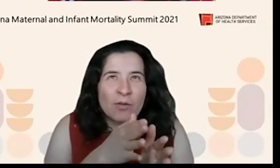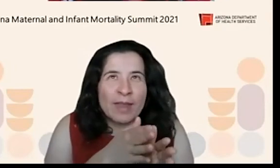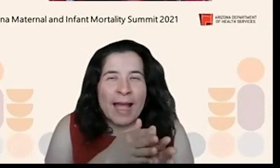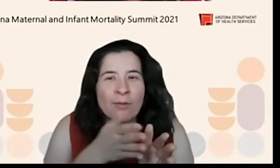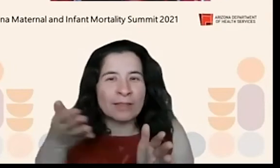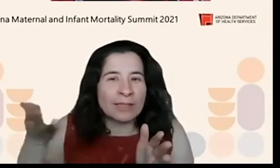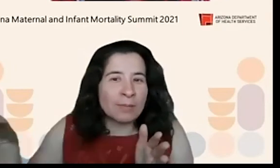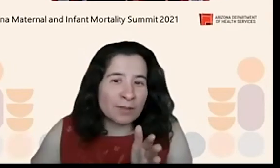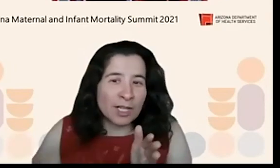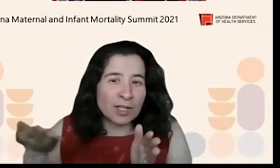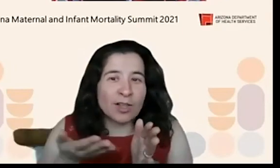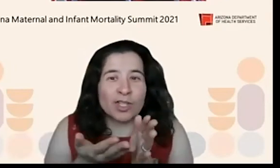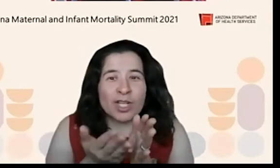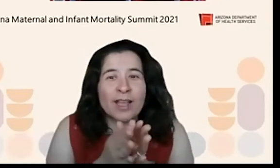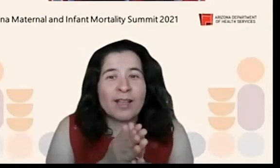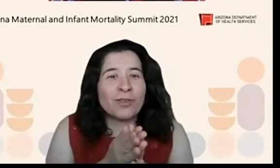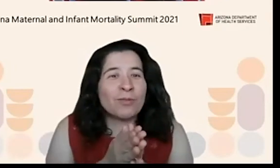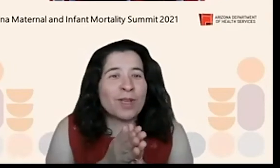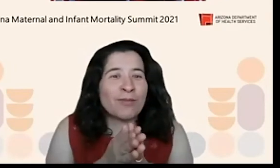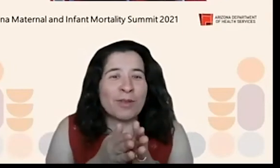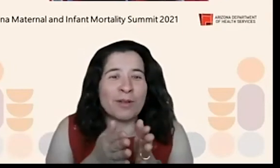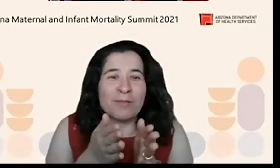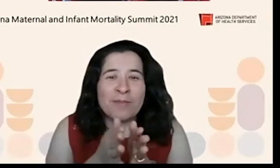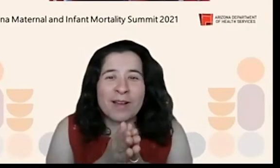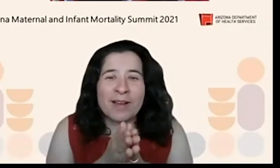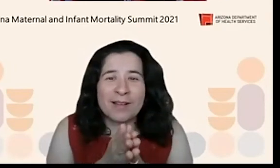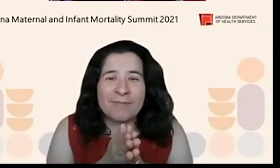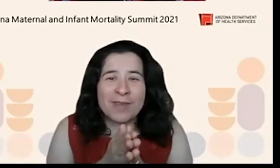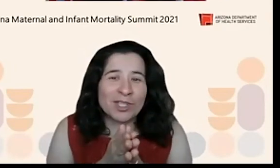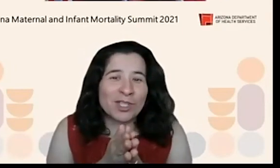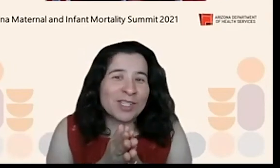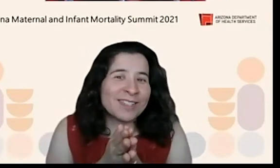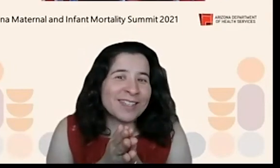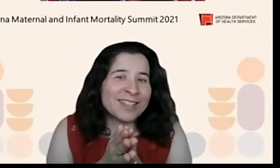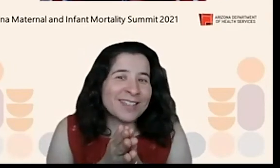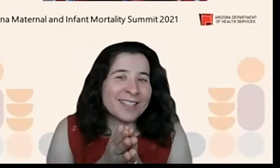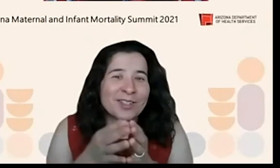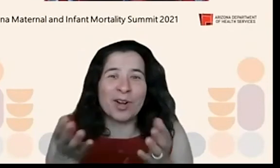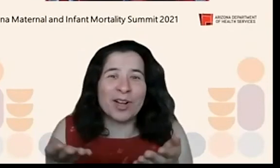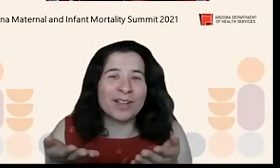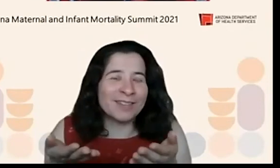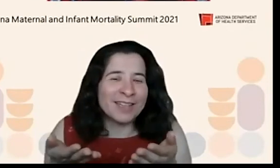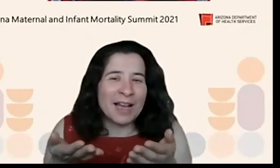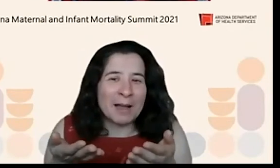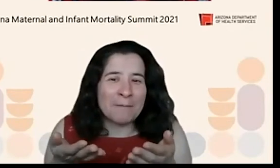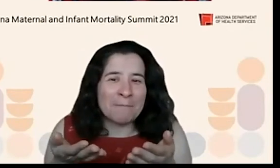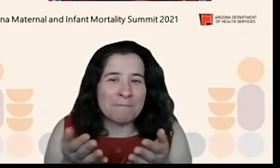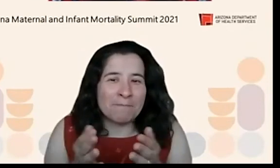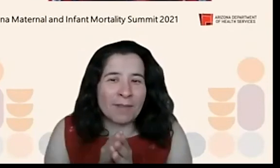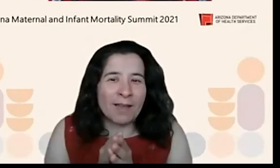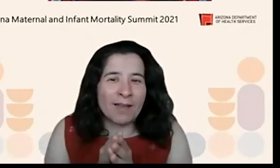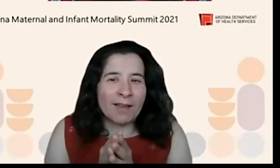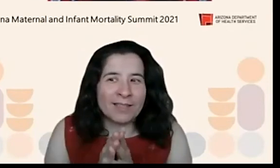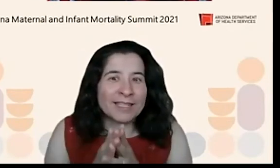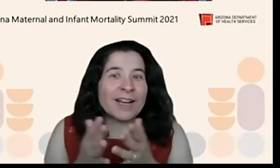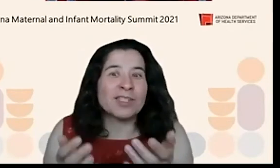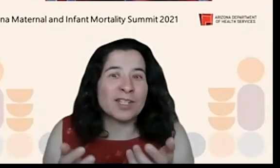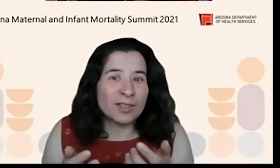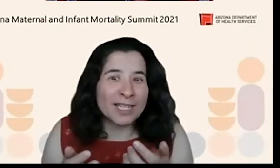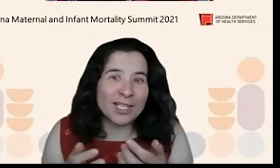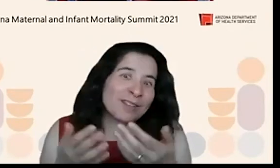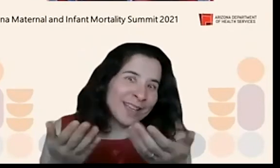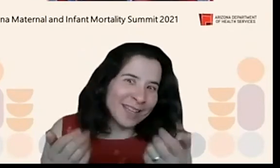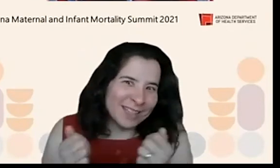that now with the limits of technology, if the patient is undergone